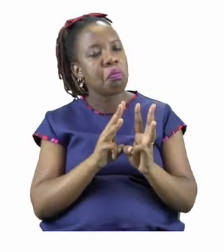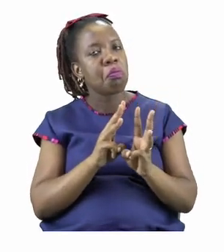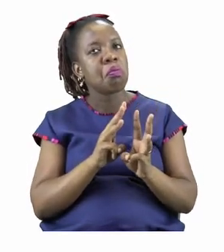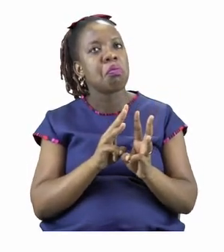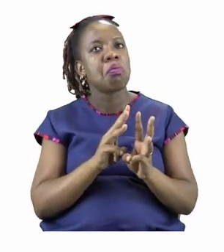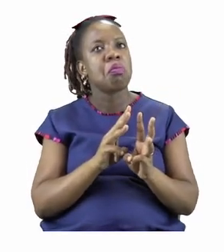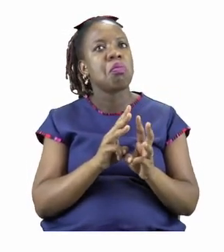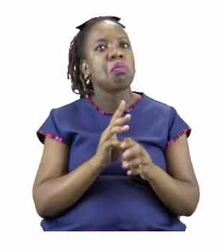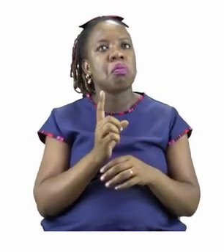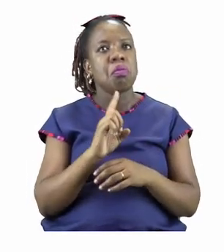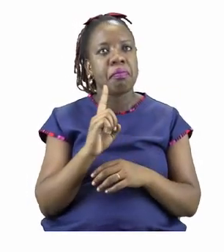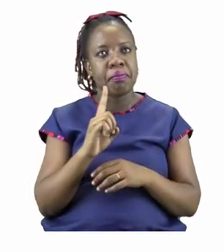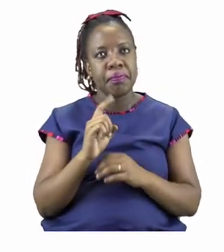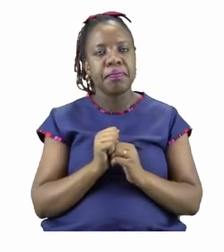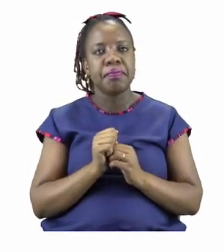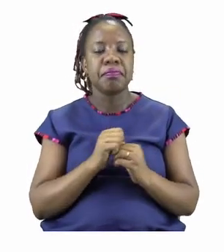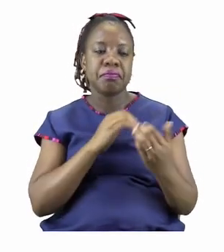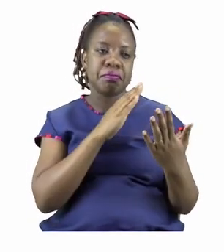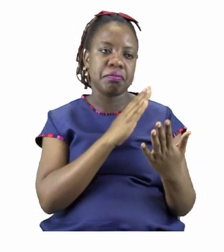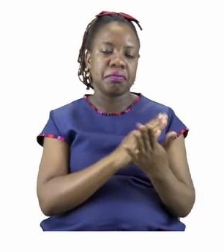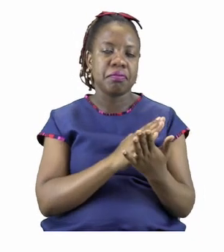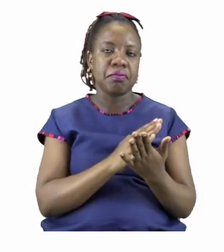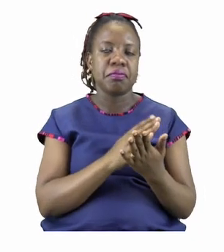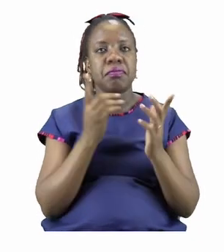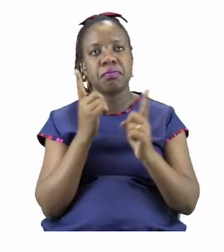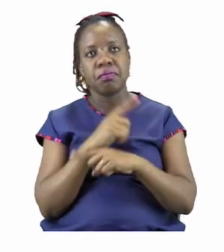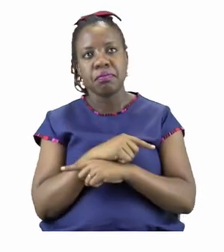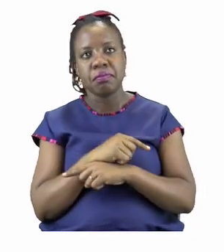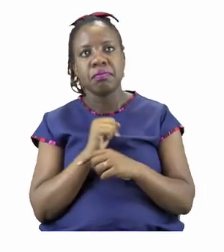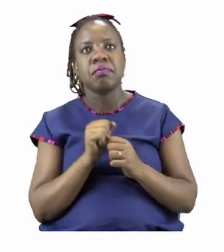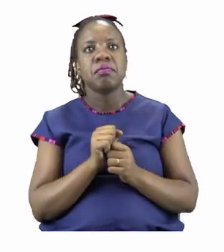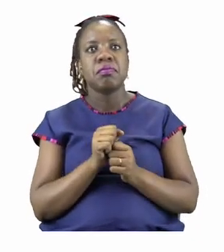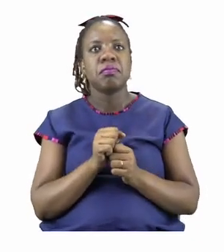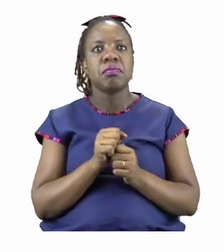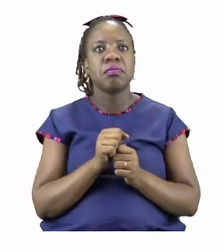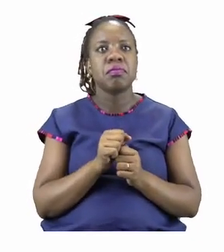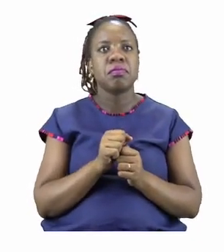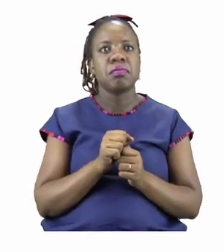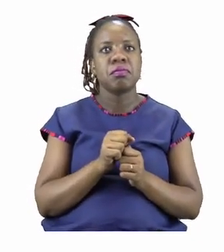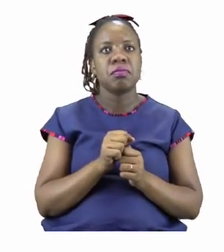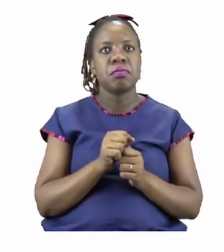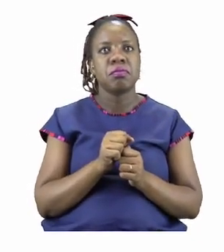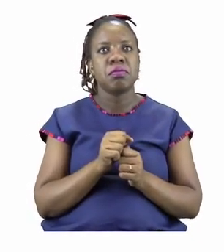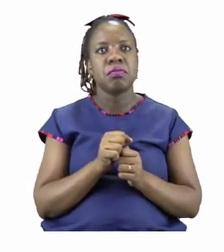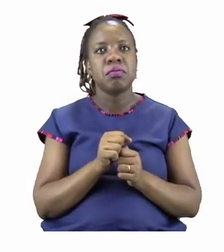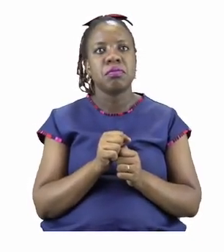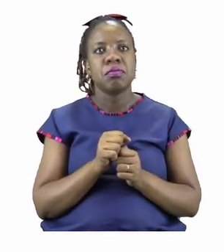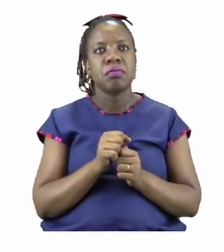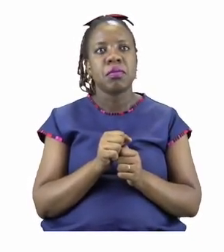are seasons, 3 in all. Is this true